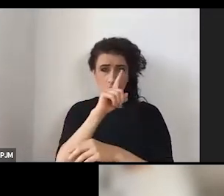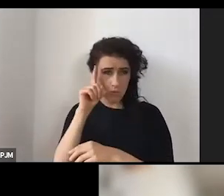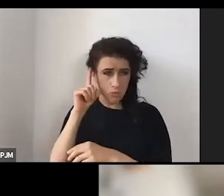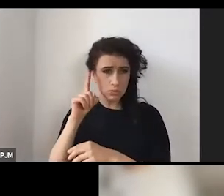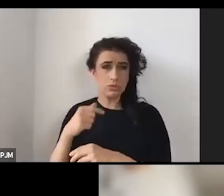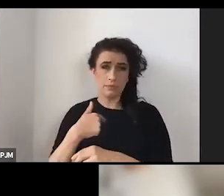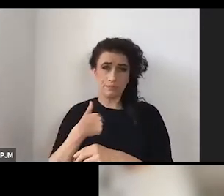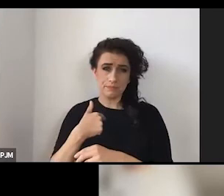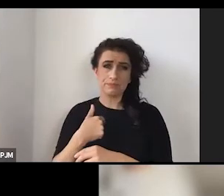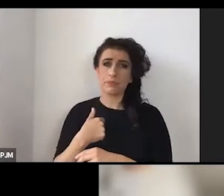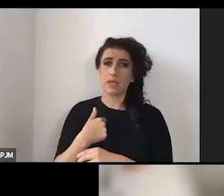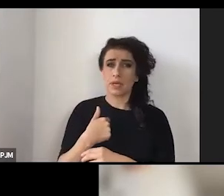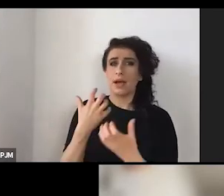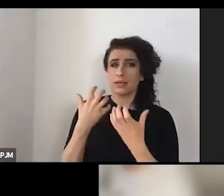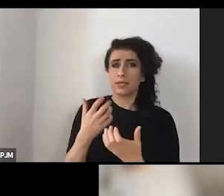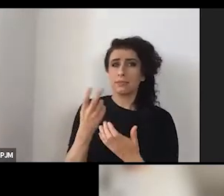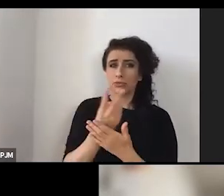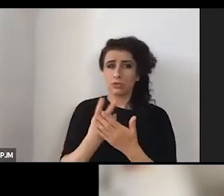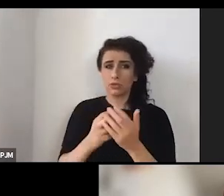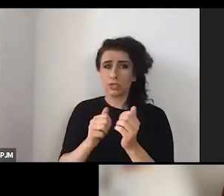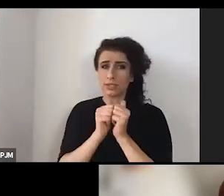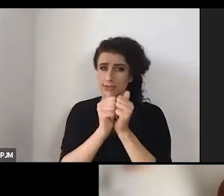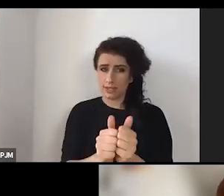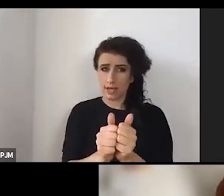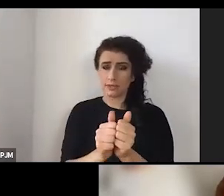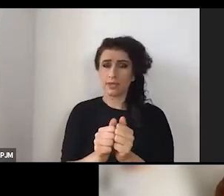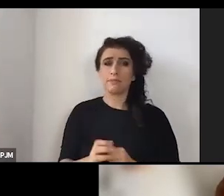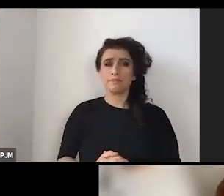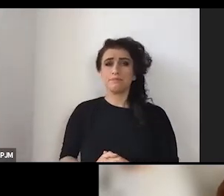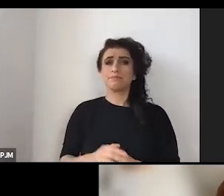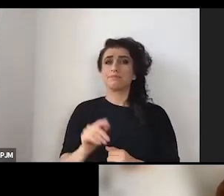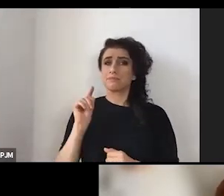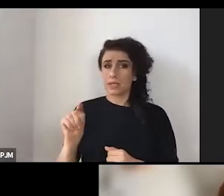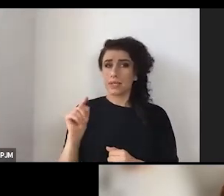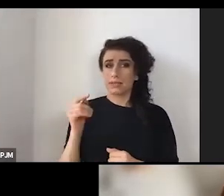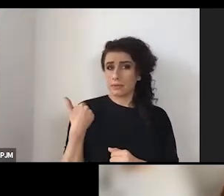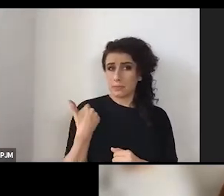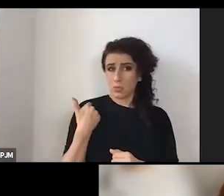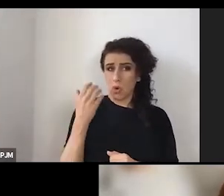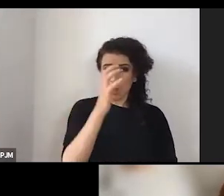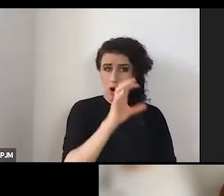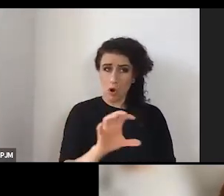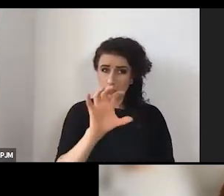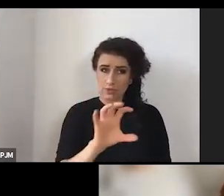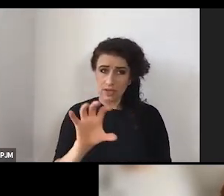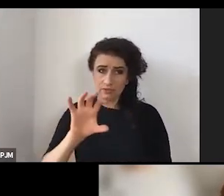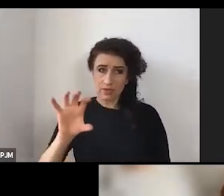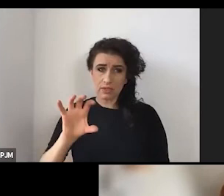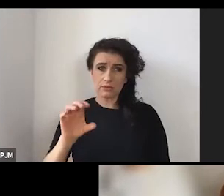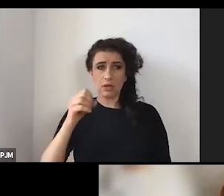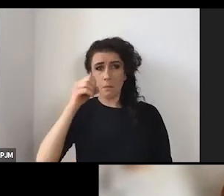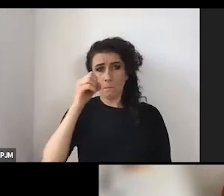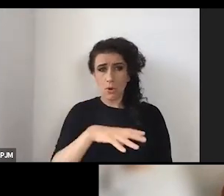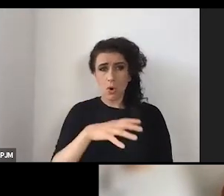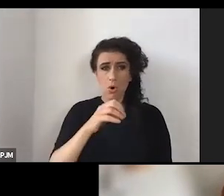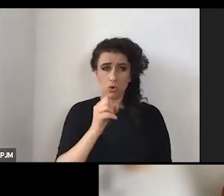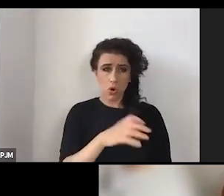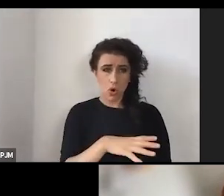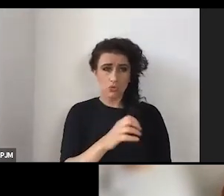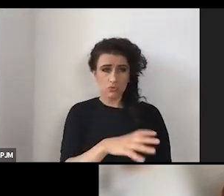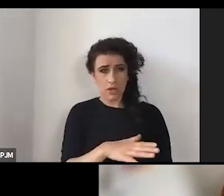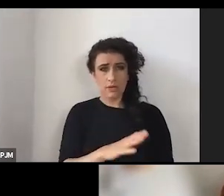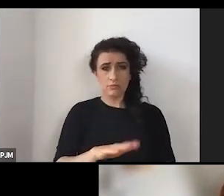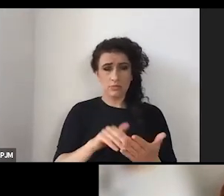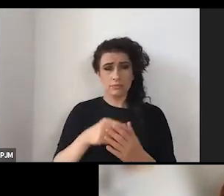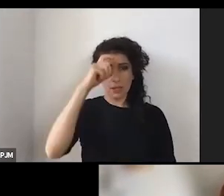also. Did you observe any deterioration in psychological conditions of kids due to pandemic? In Poland, it's